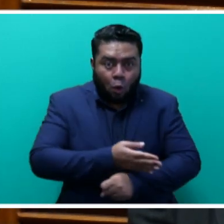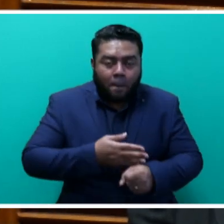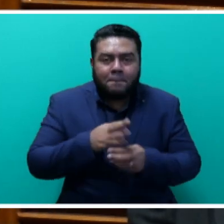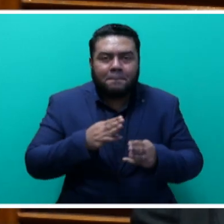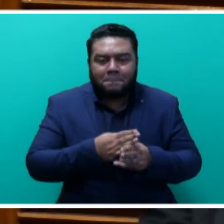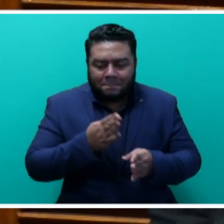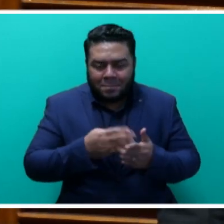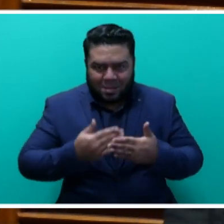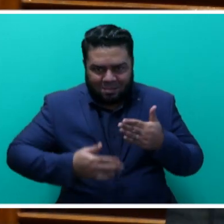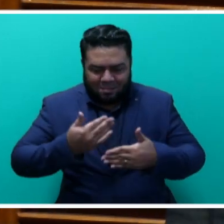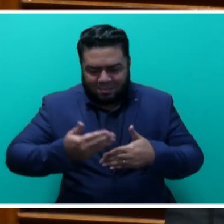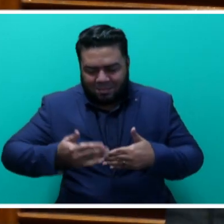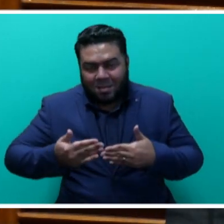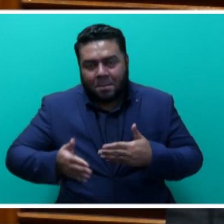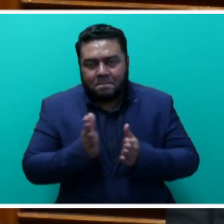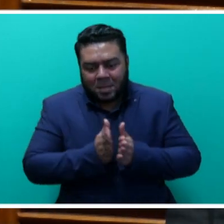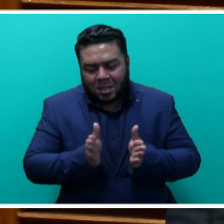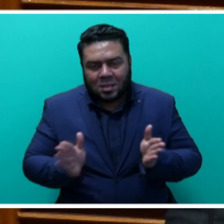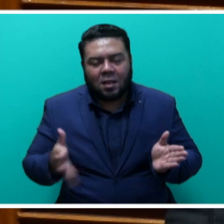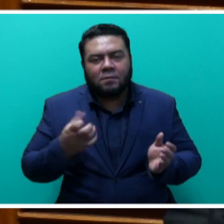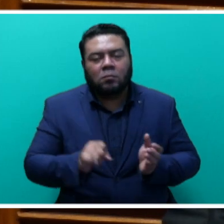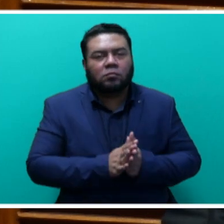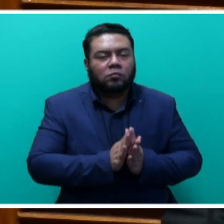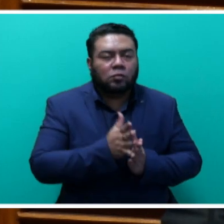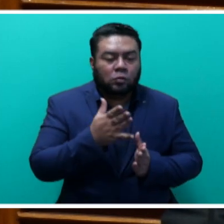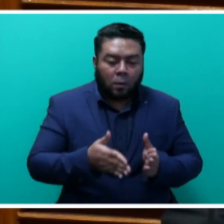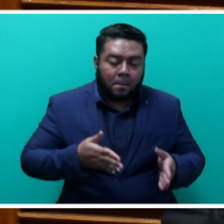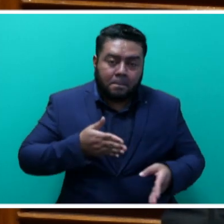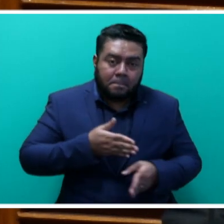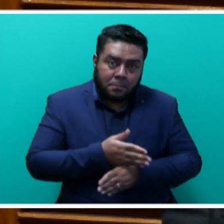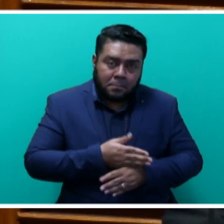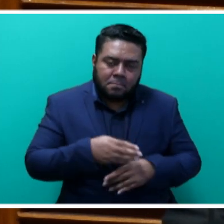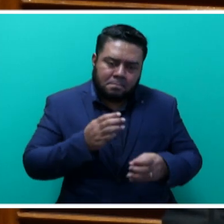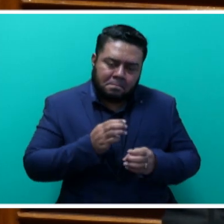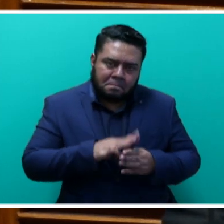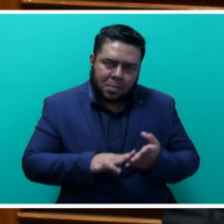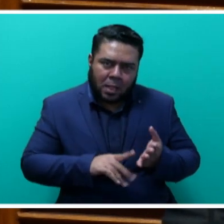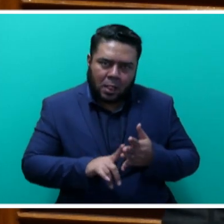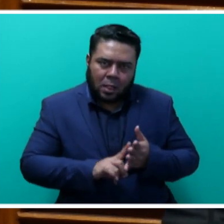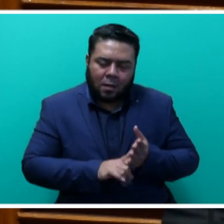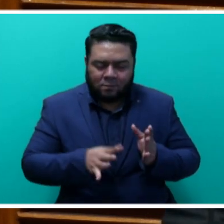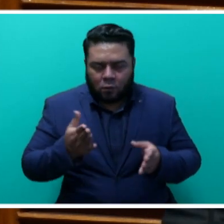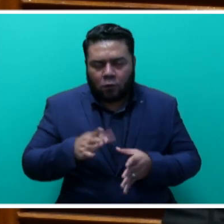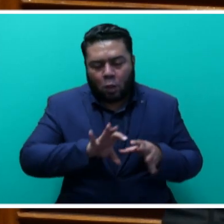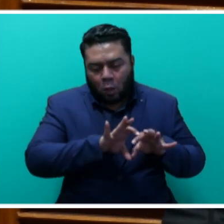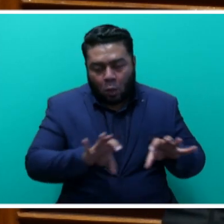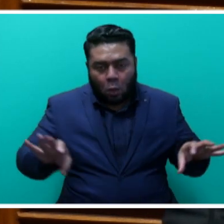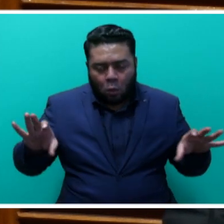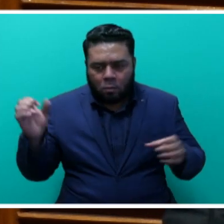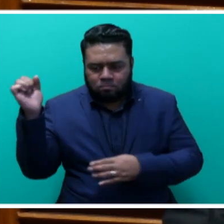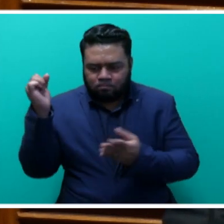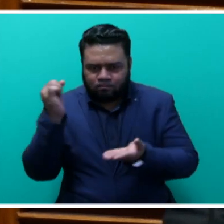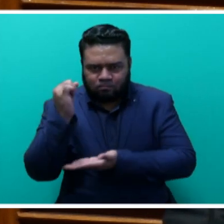the approval of the Government Tender Board. Under the programme, the portable sawmill will support resource owners to log and process their